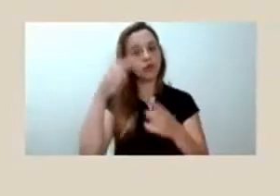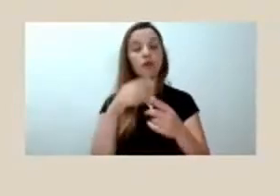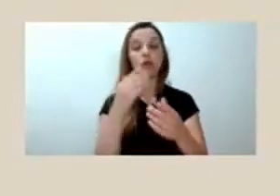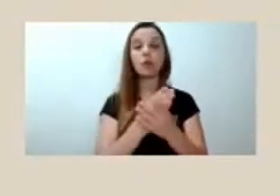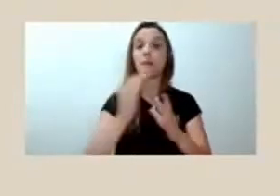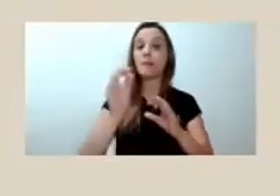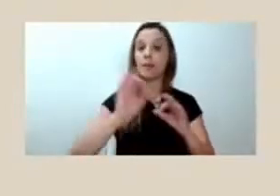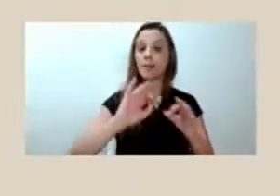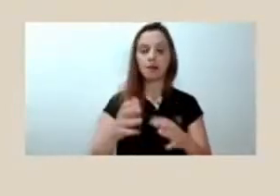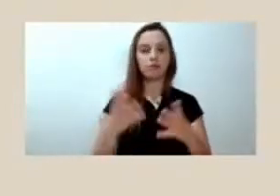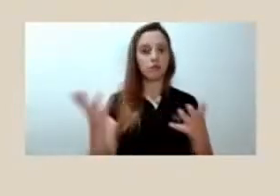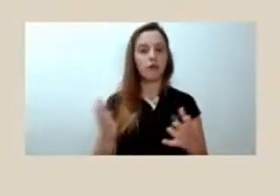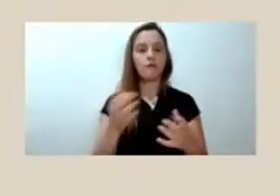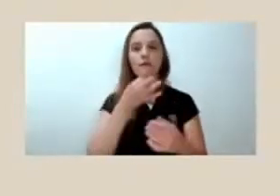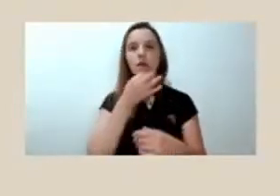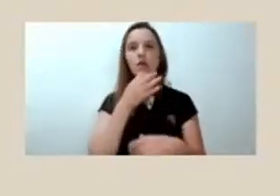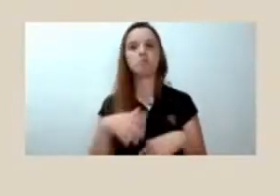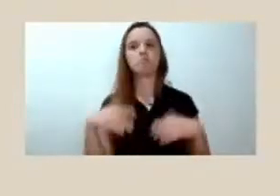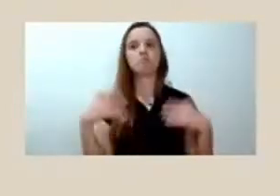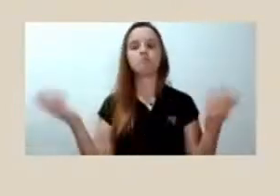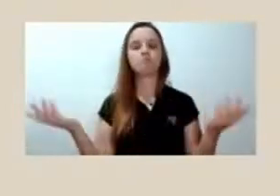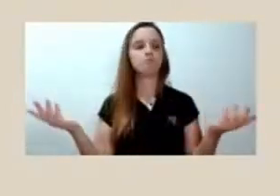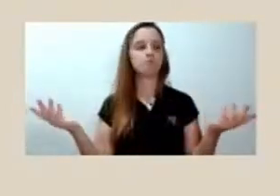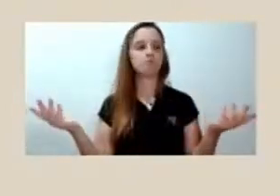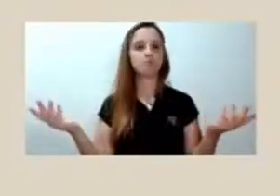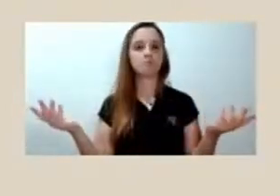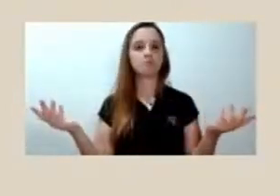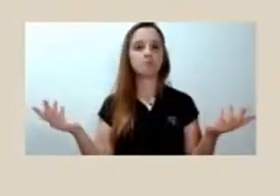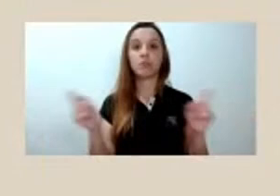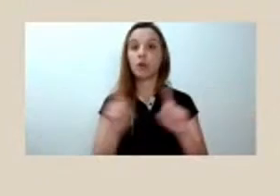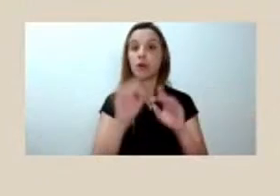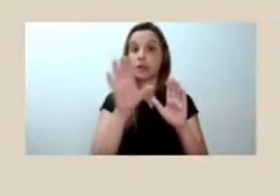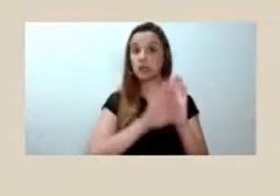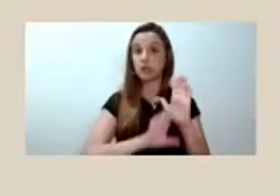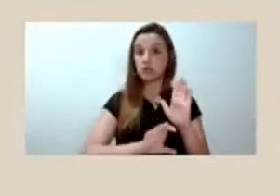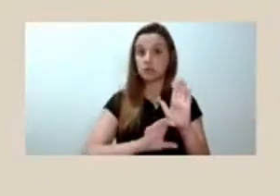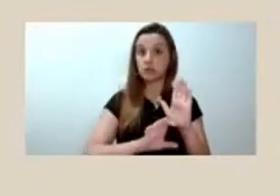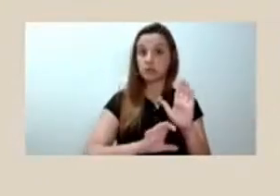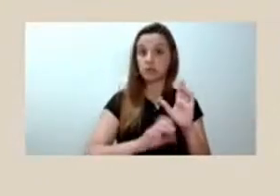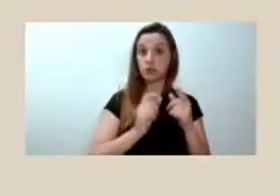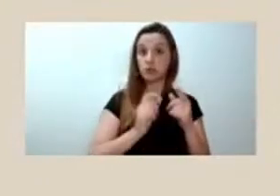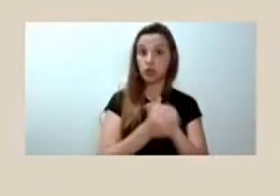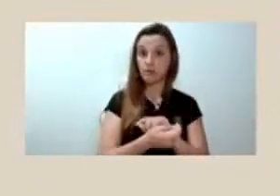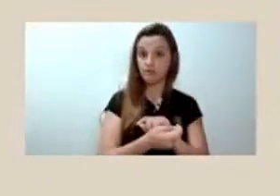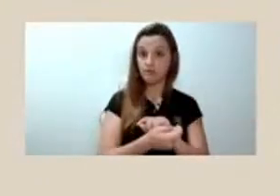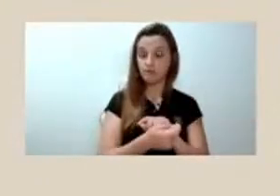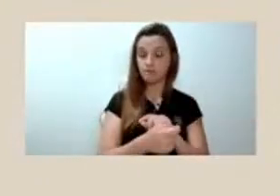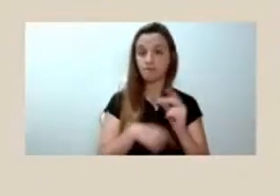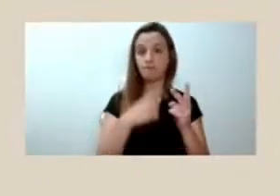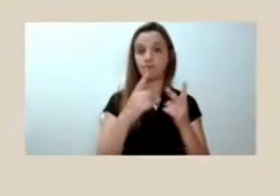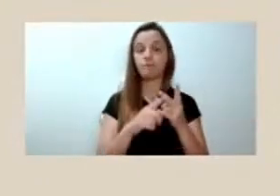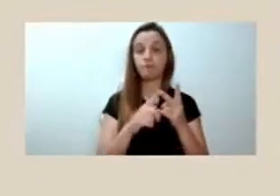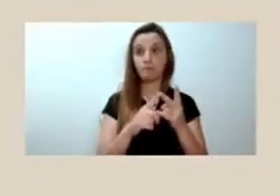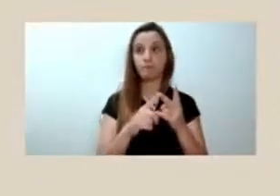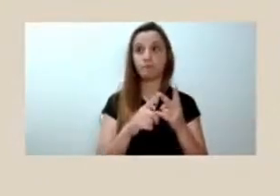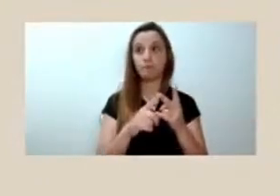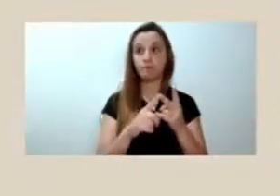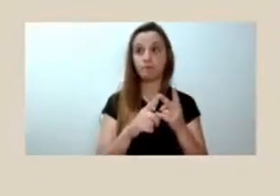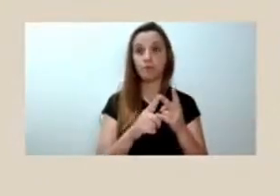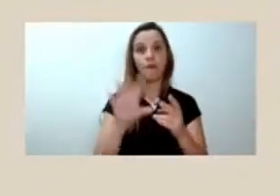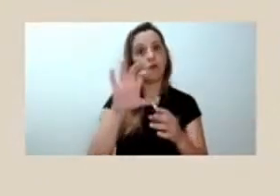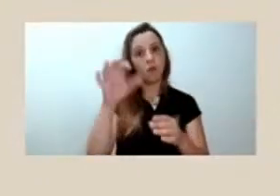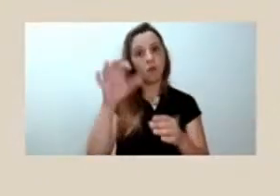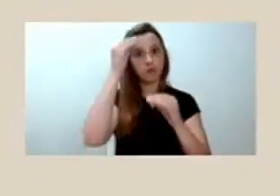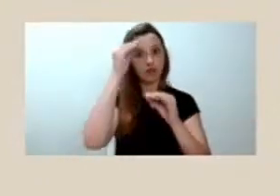about changing the curriculum. They talk about that. Diversifying the teaching approaches, right? So